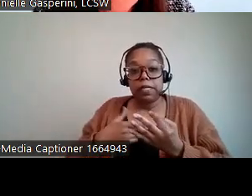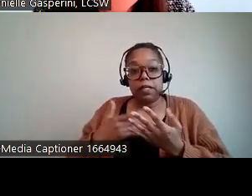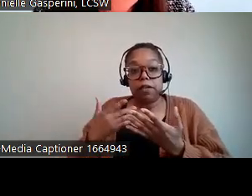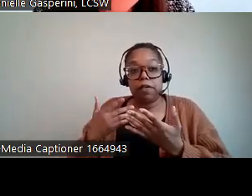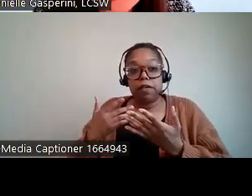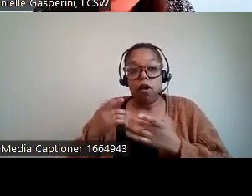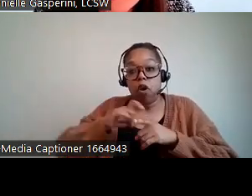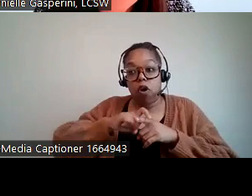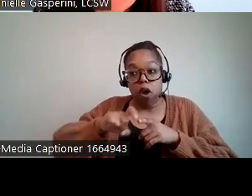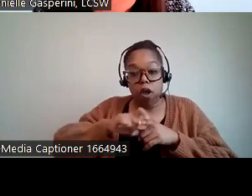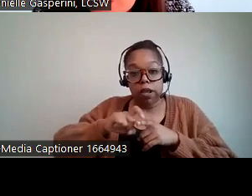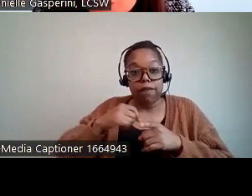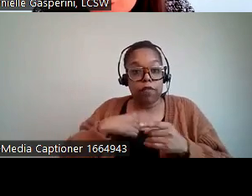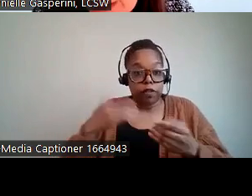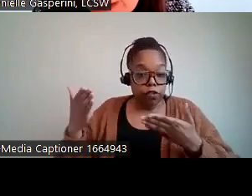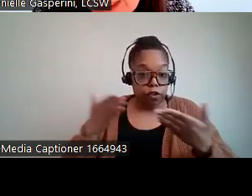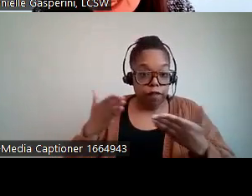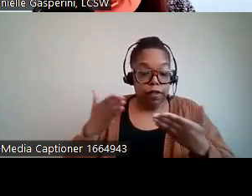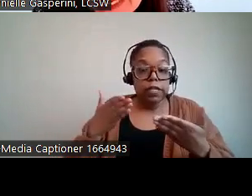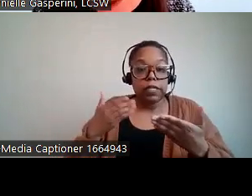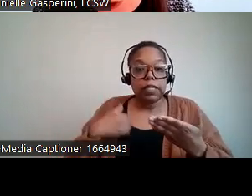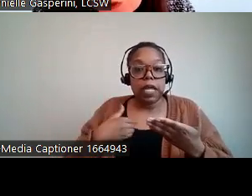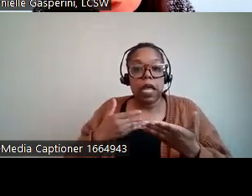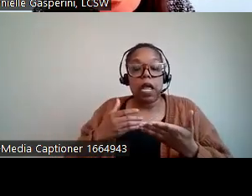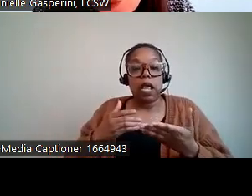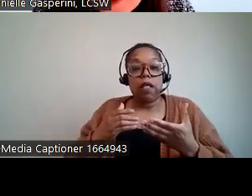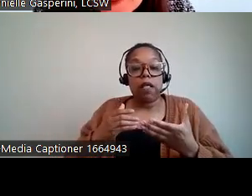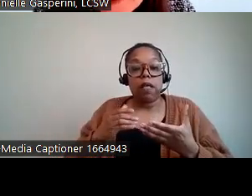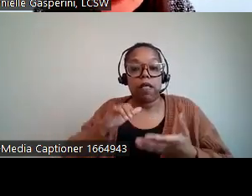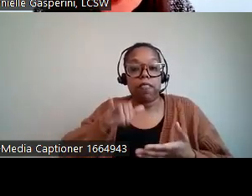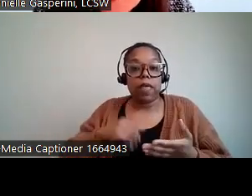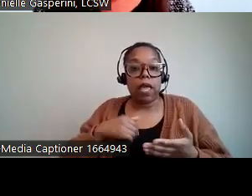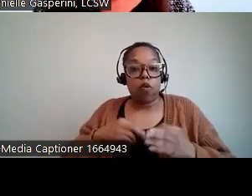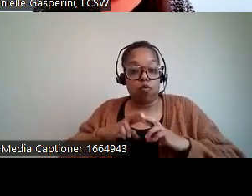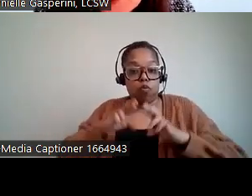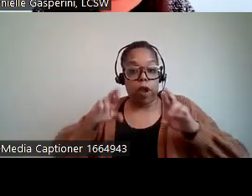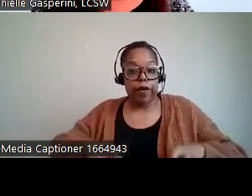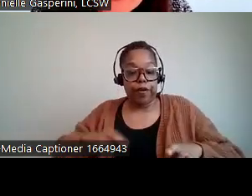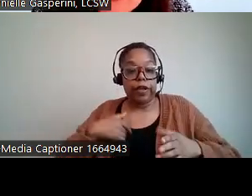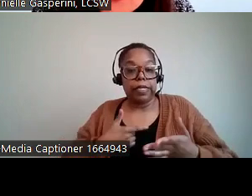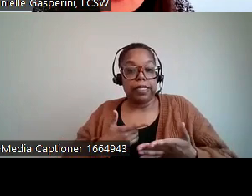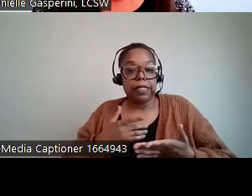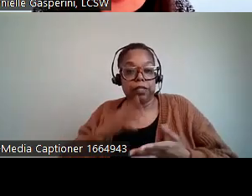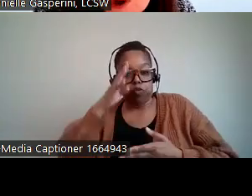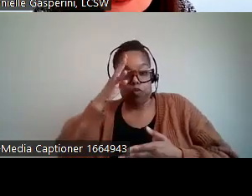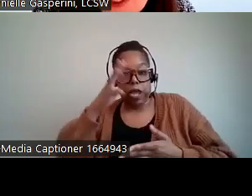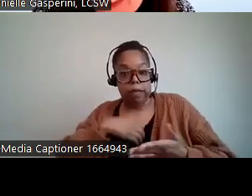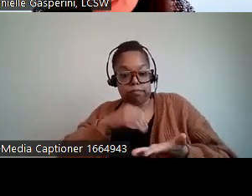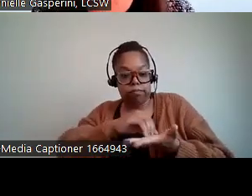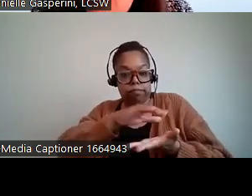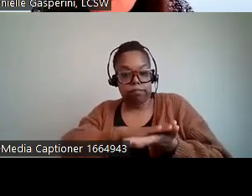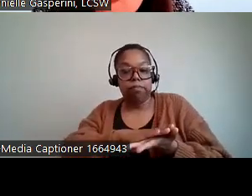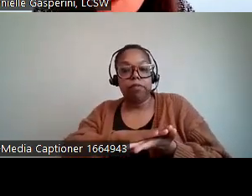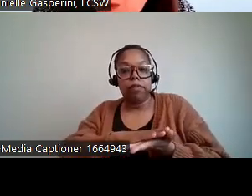services, a clinical record is created. And so one of the things that's important for families to know is that, this call is going to